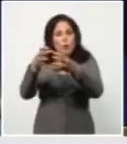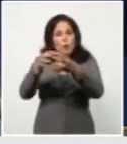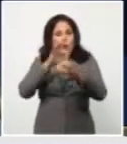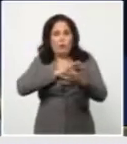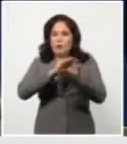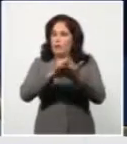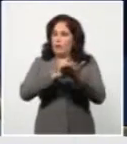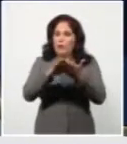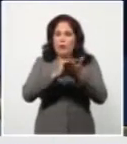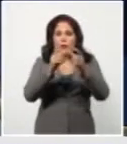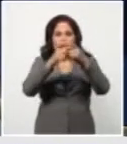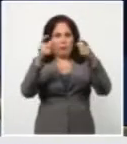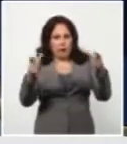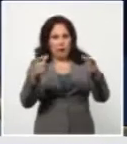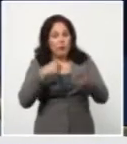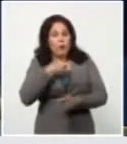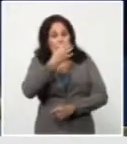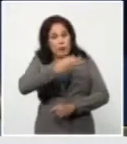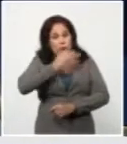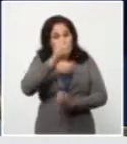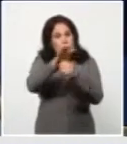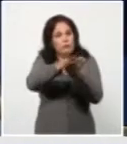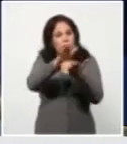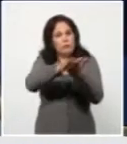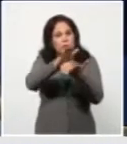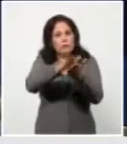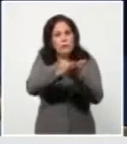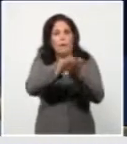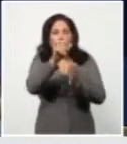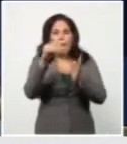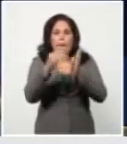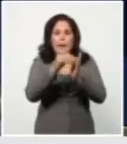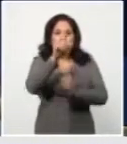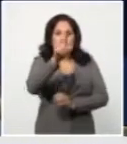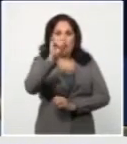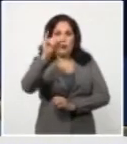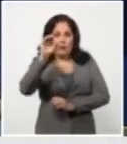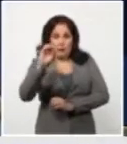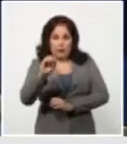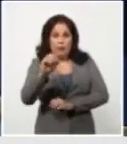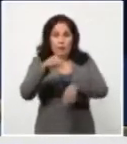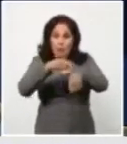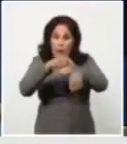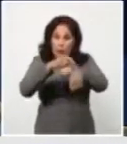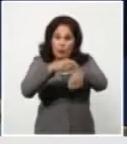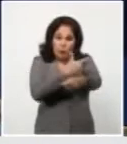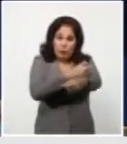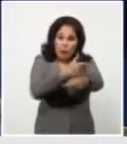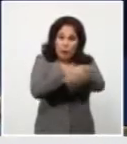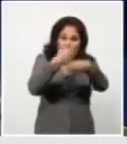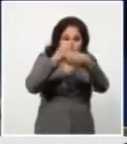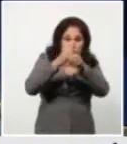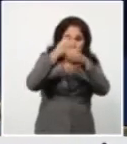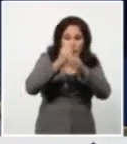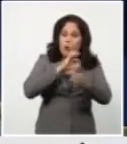people show no symptoms of the disease, in the cumulative total there are already